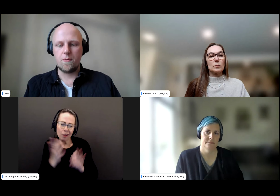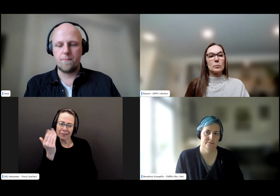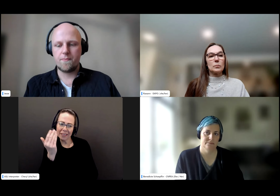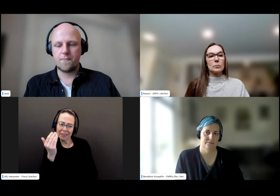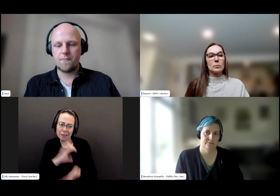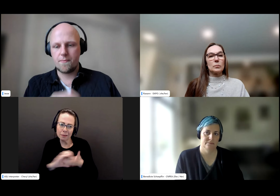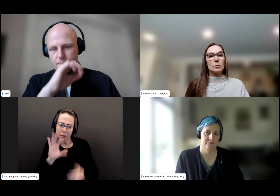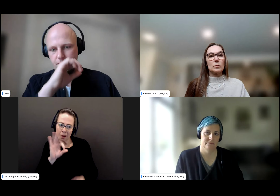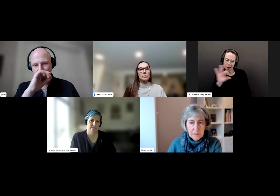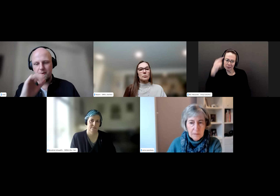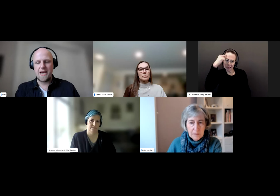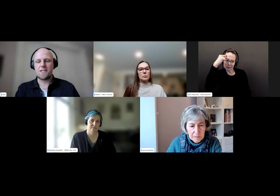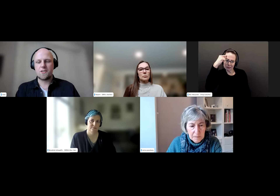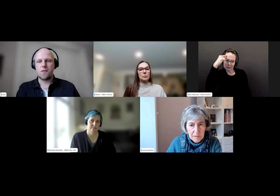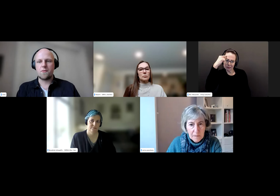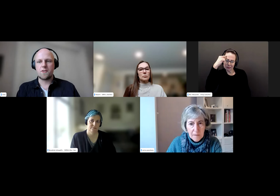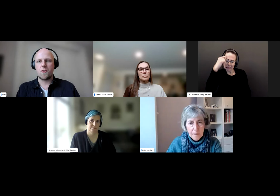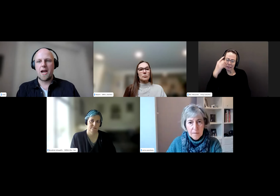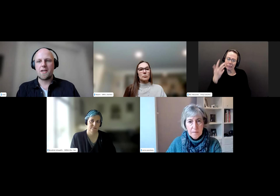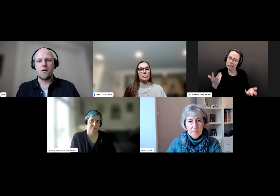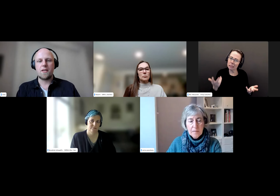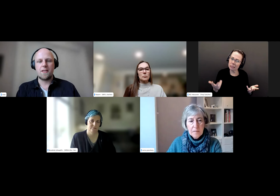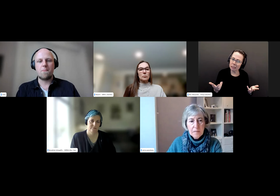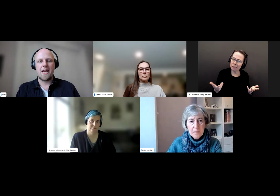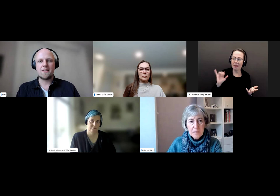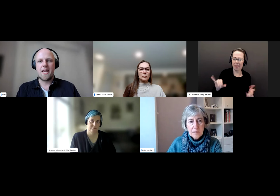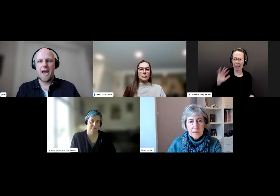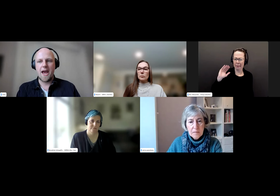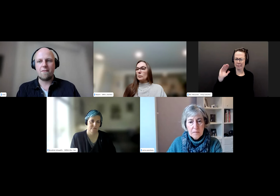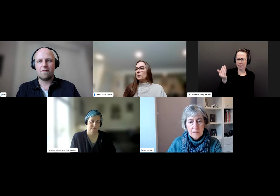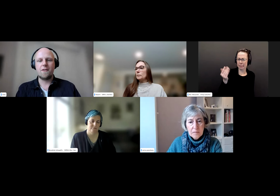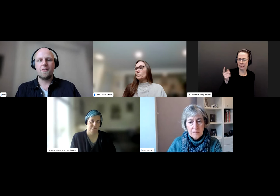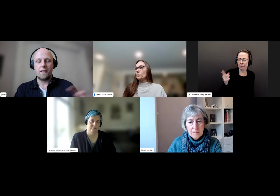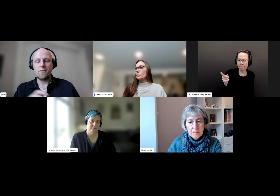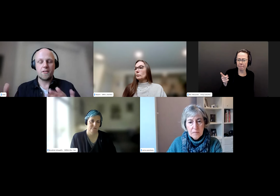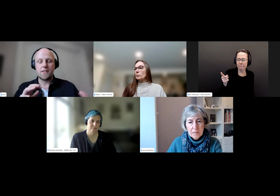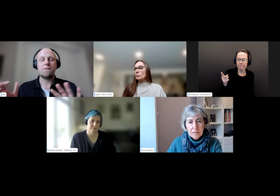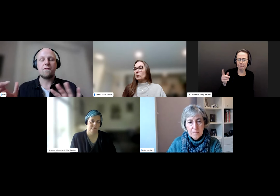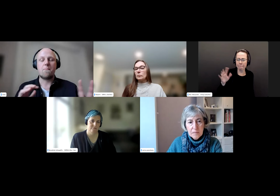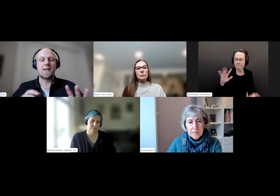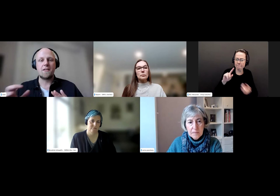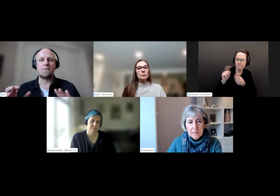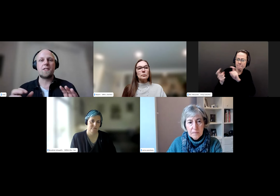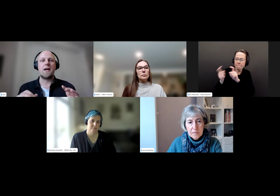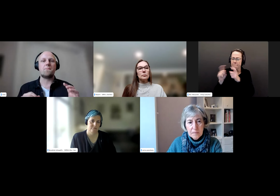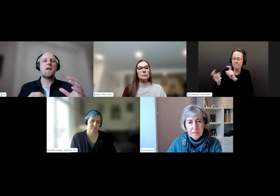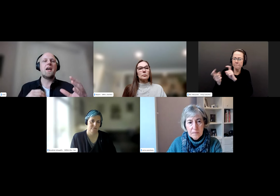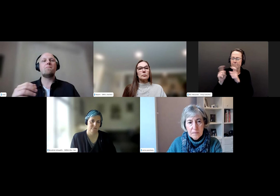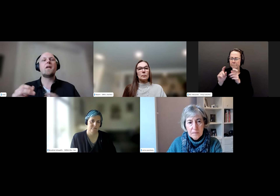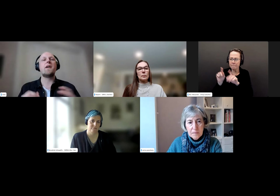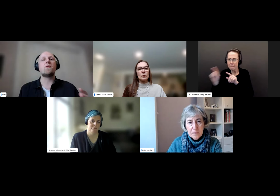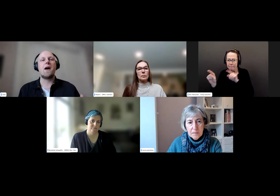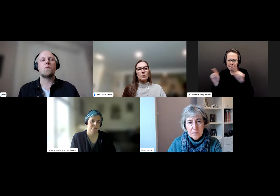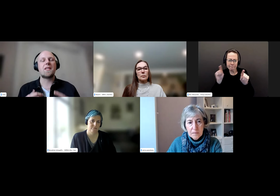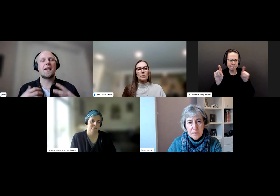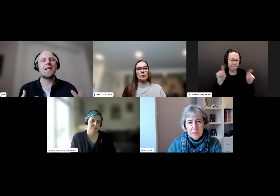So that's just one of those things where I know that in the past they have, different banks at different times have